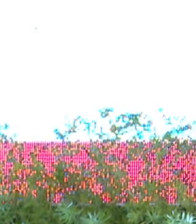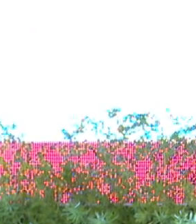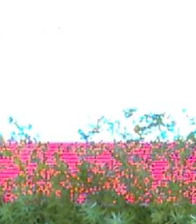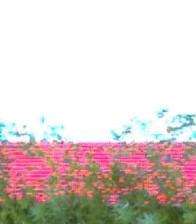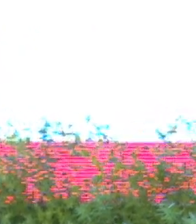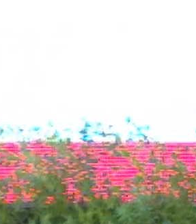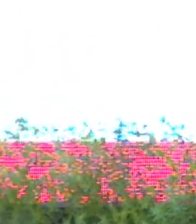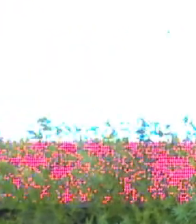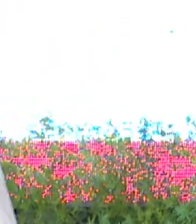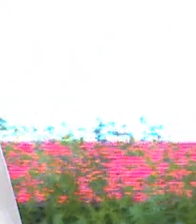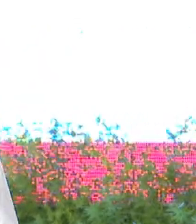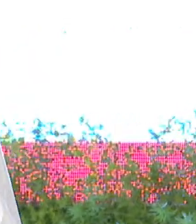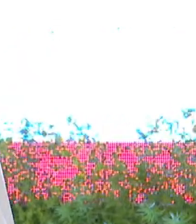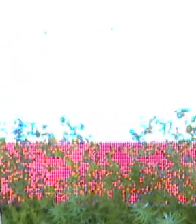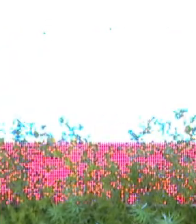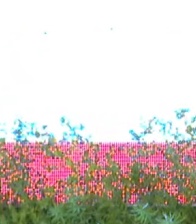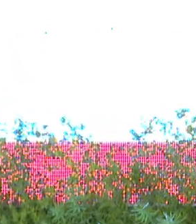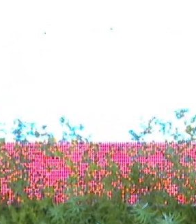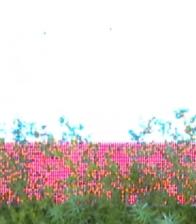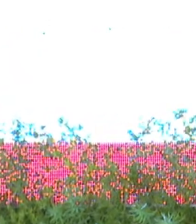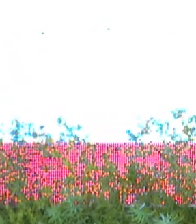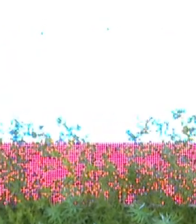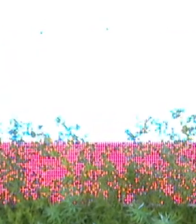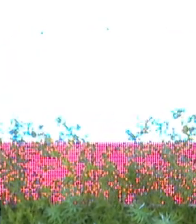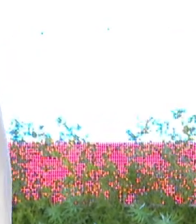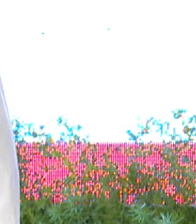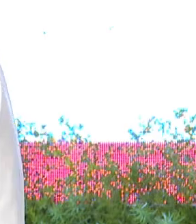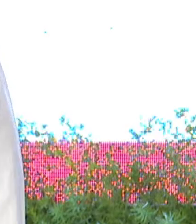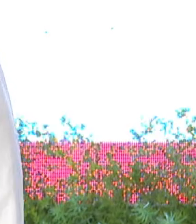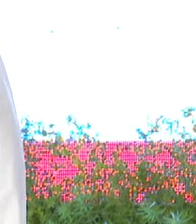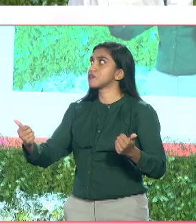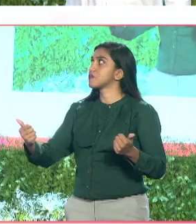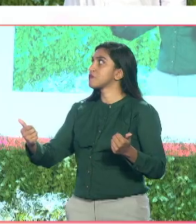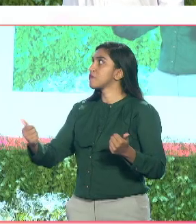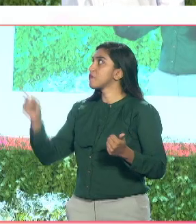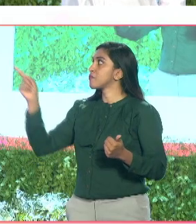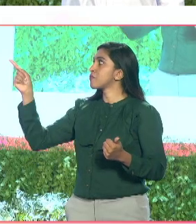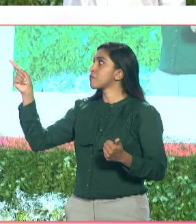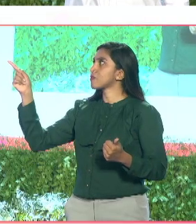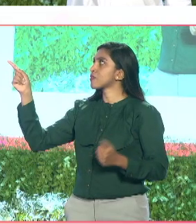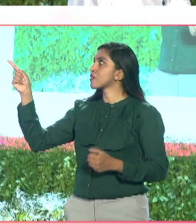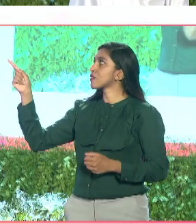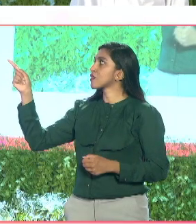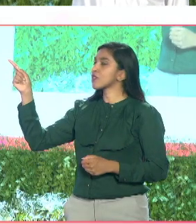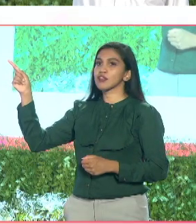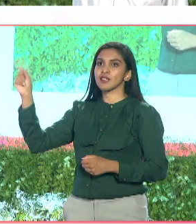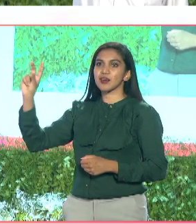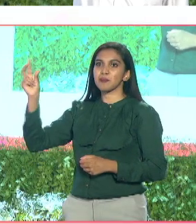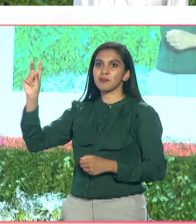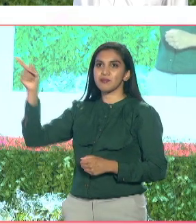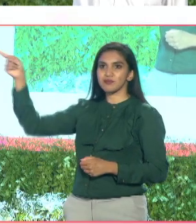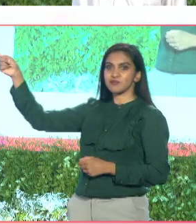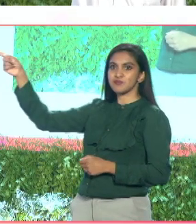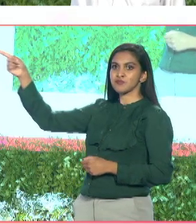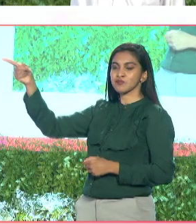solve, and this is introducing mouseware. Mouseware is an head-wearable